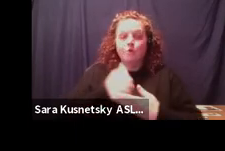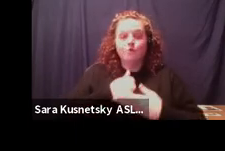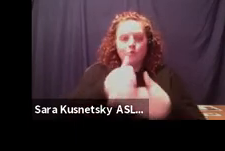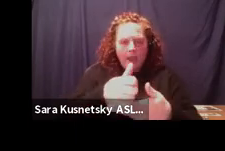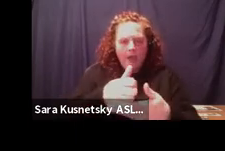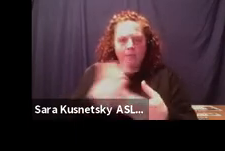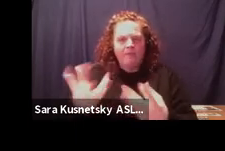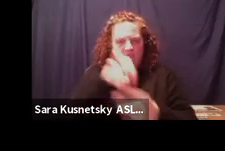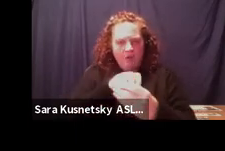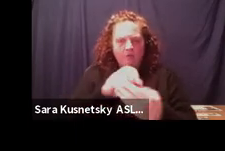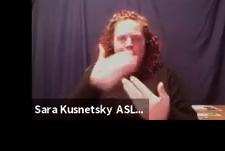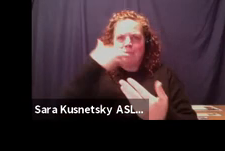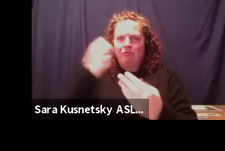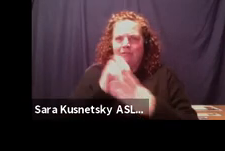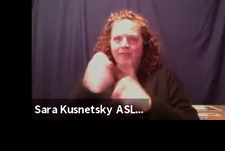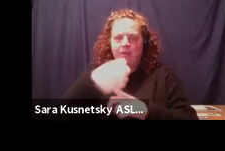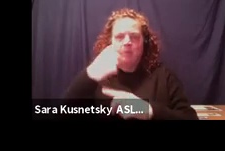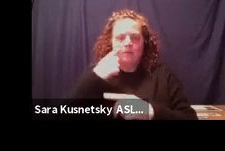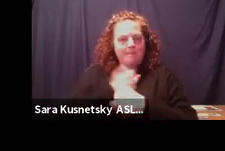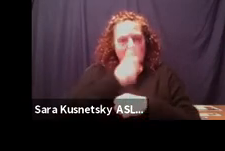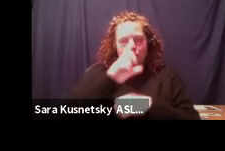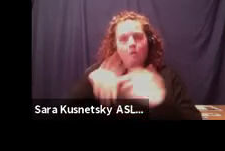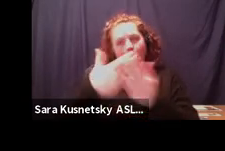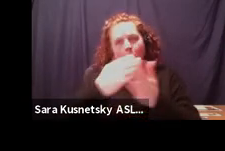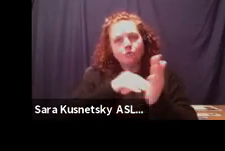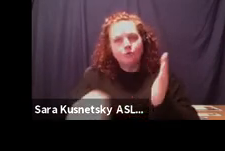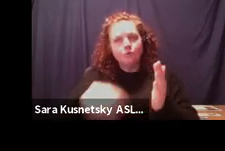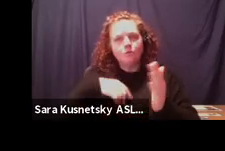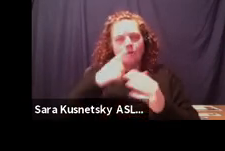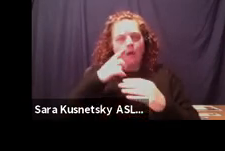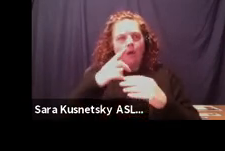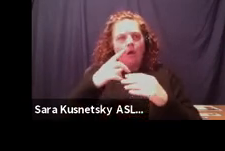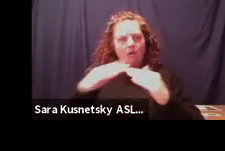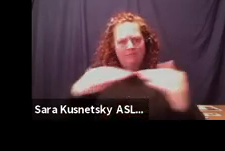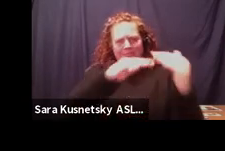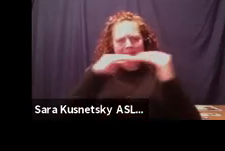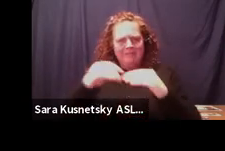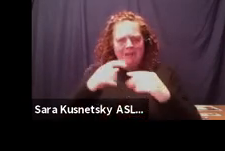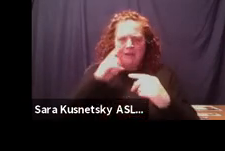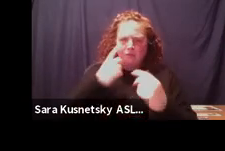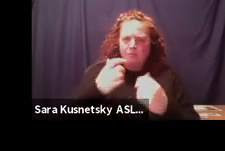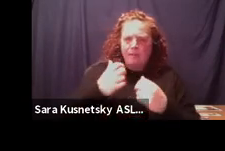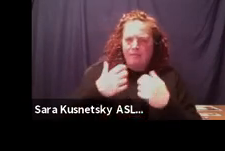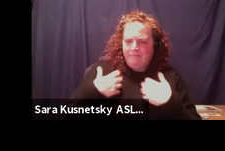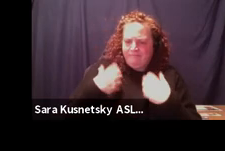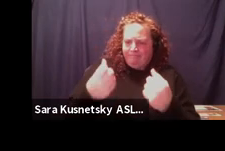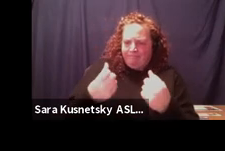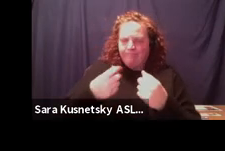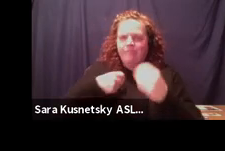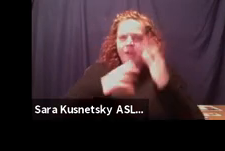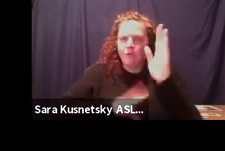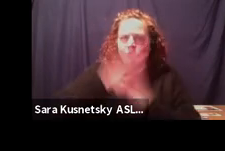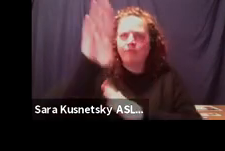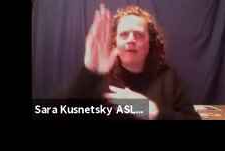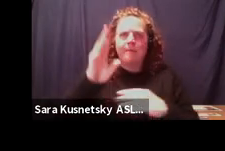seen, heard, and valued, and have the opportunity to learn, grow, and thrive. We are proud that the